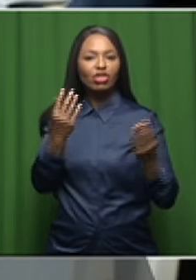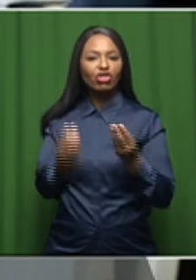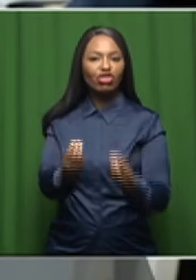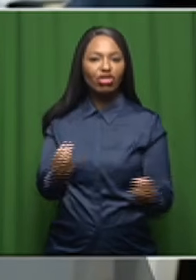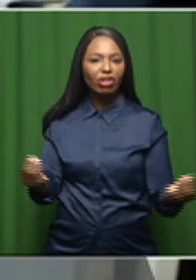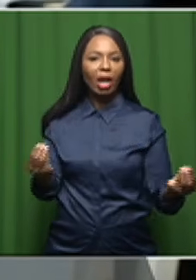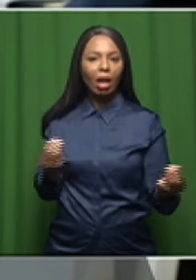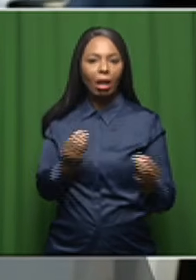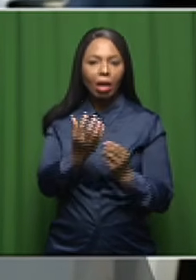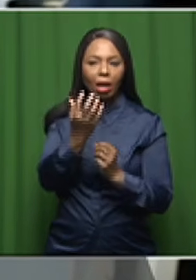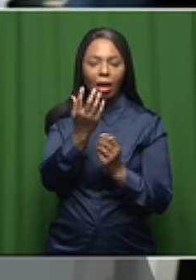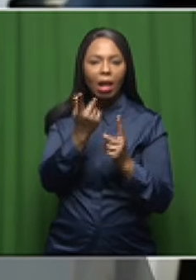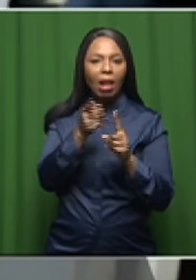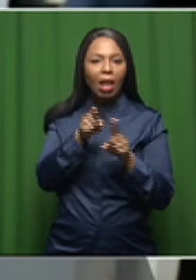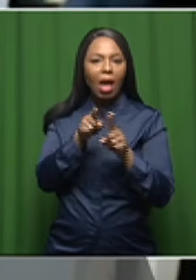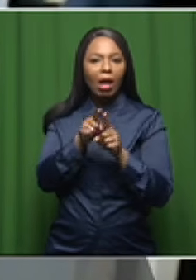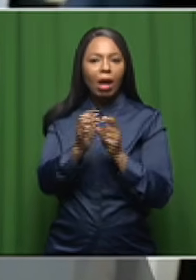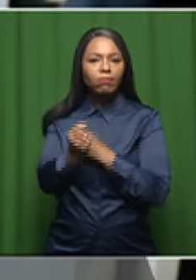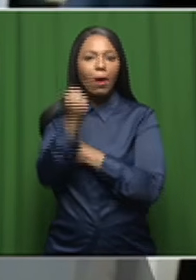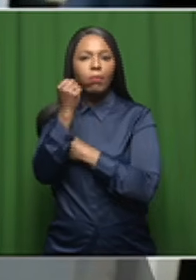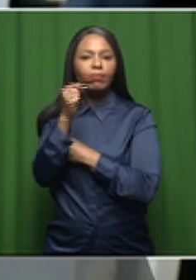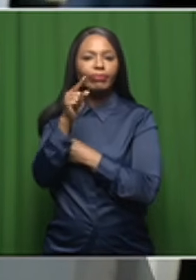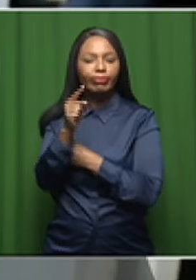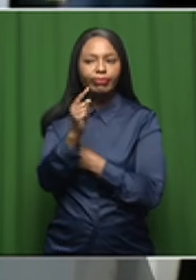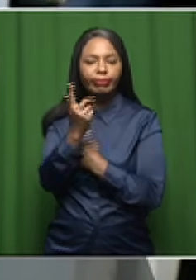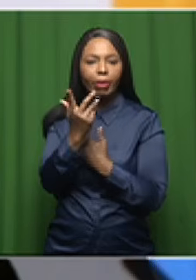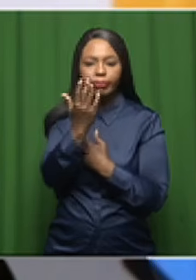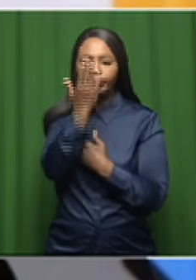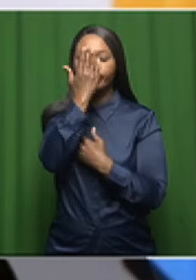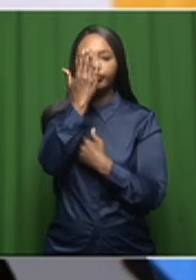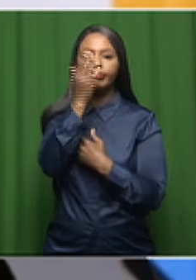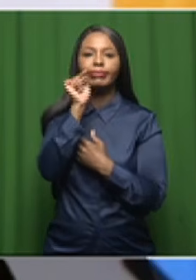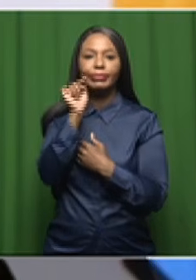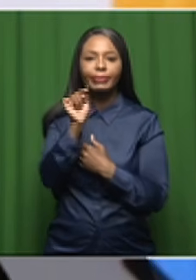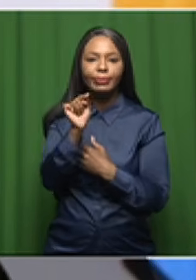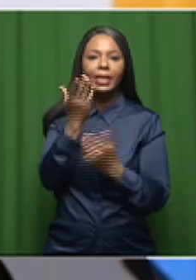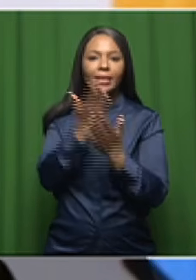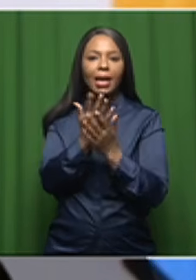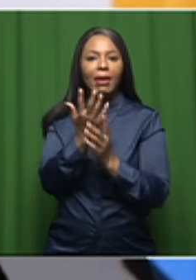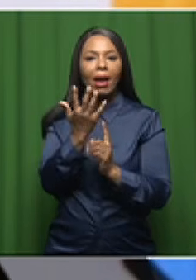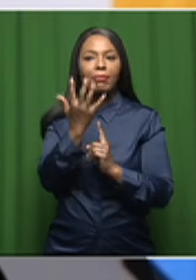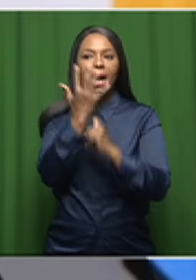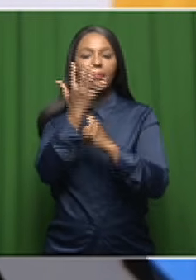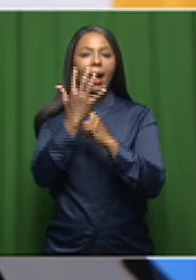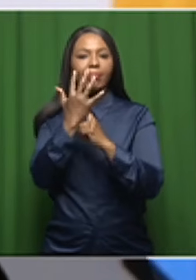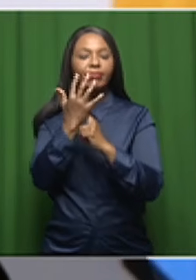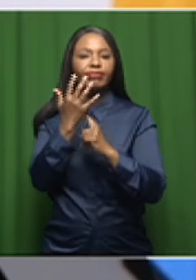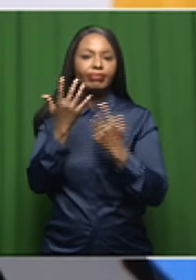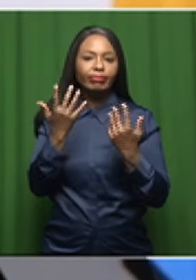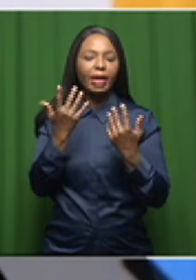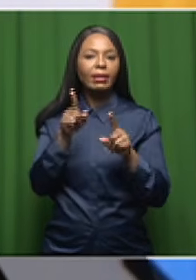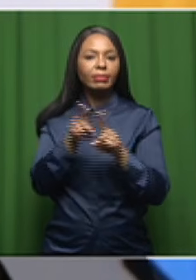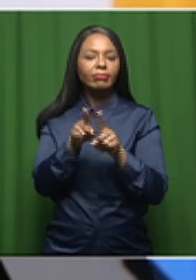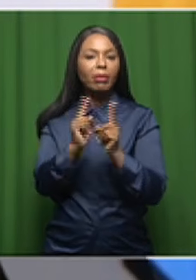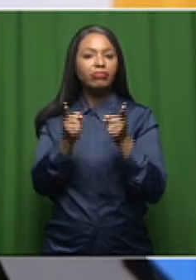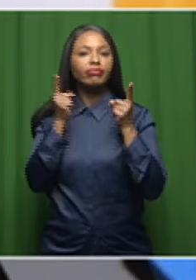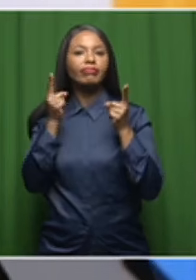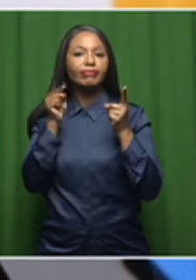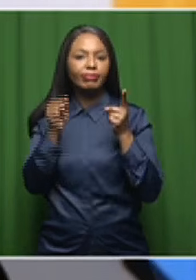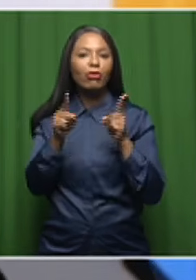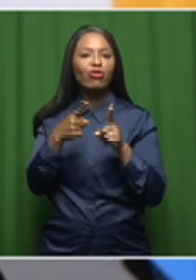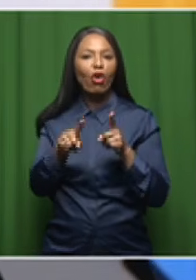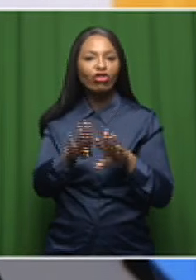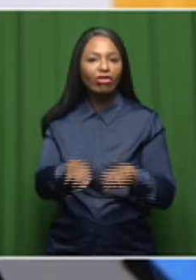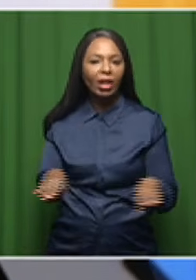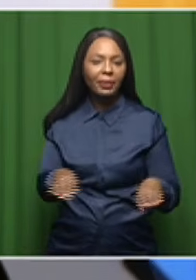or abused in these environments. The intention, having identified that there are quite a number of things that are going to happen even on